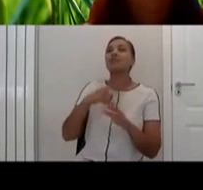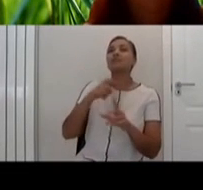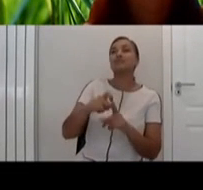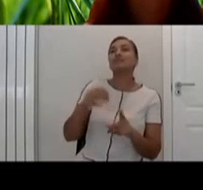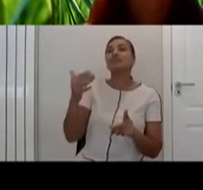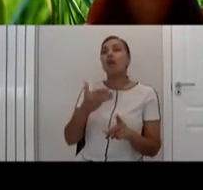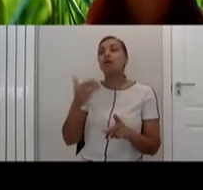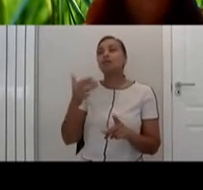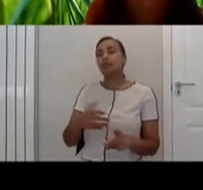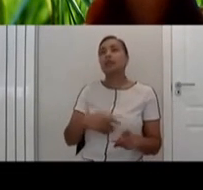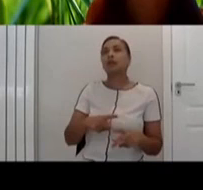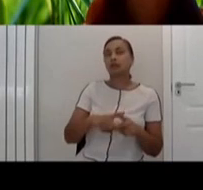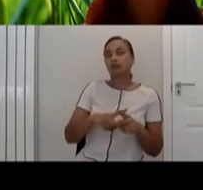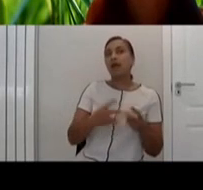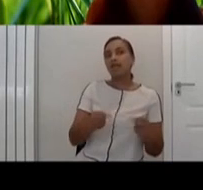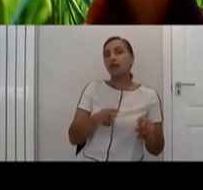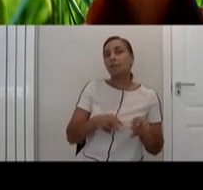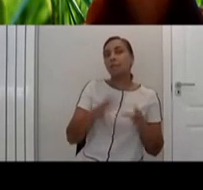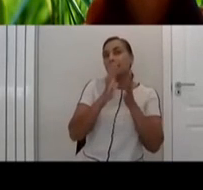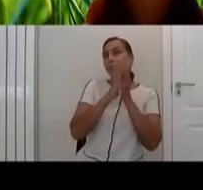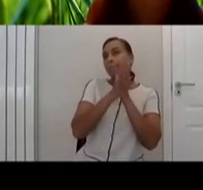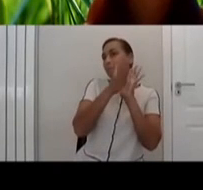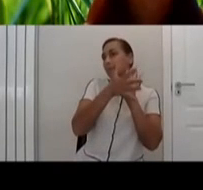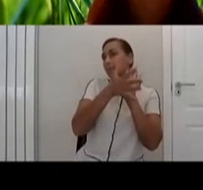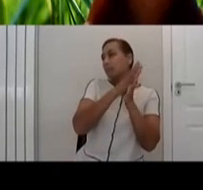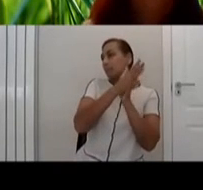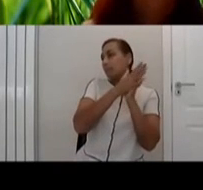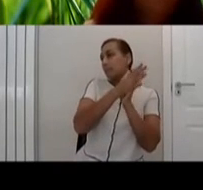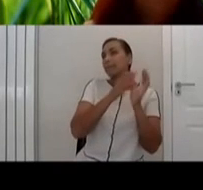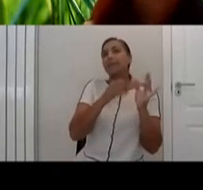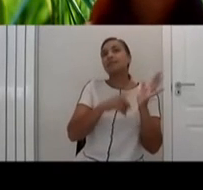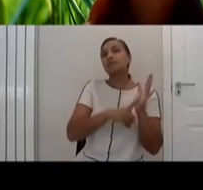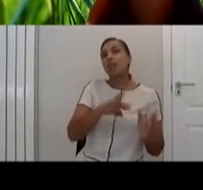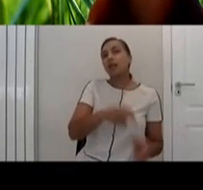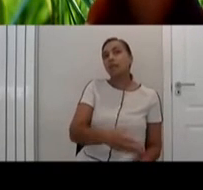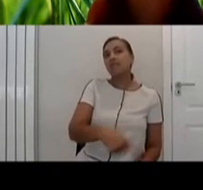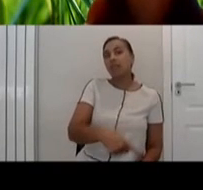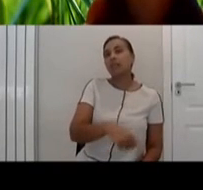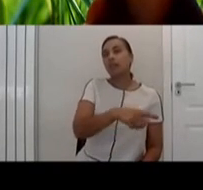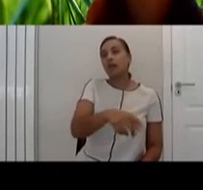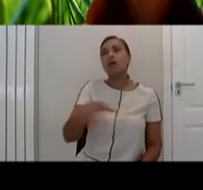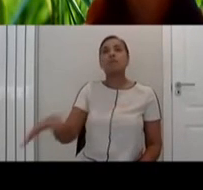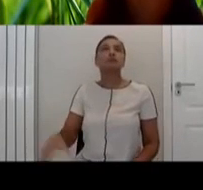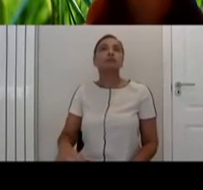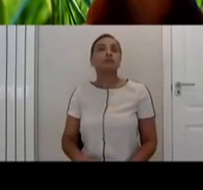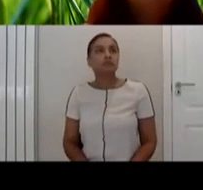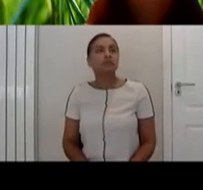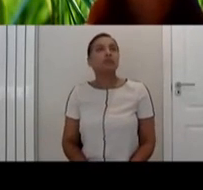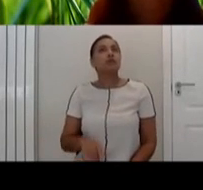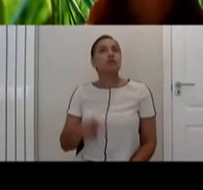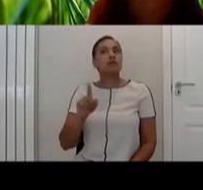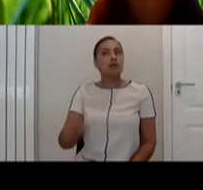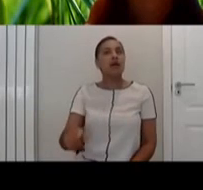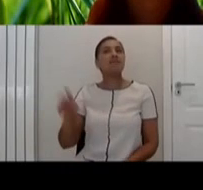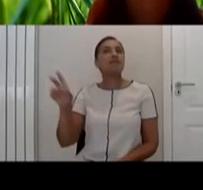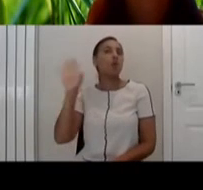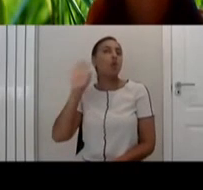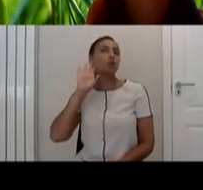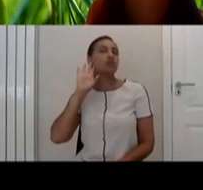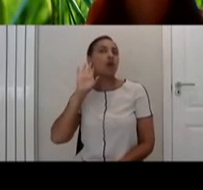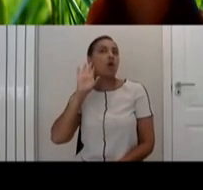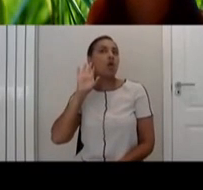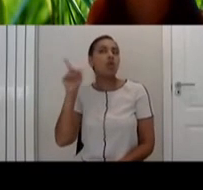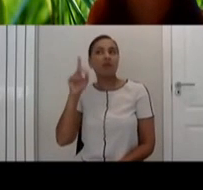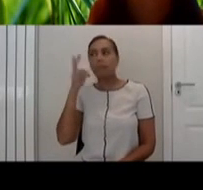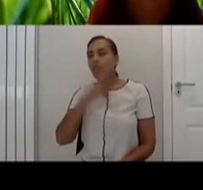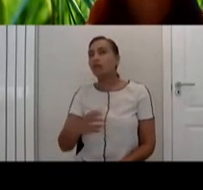learning disabilities, but also some of the normal, I would call, videos where they have speak over and they have voiceover, can